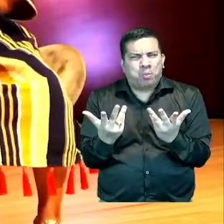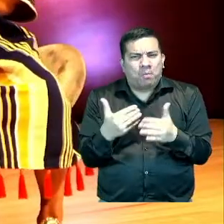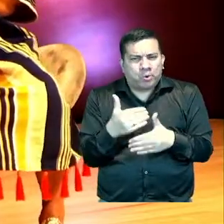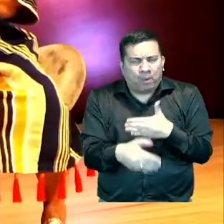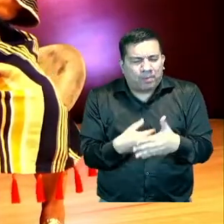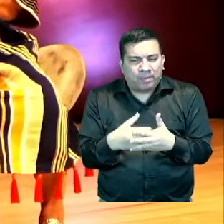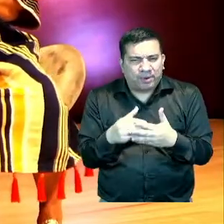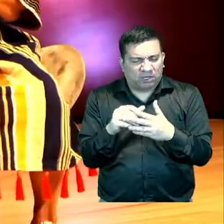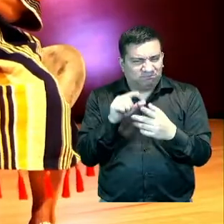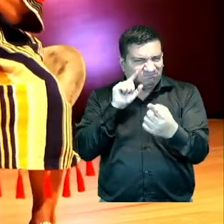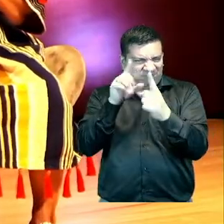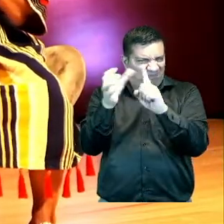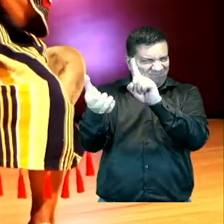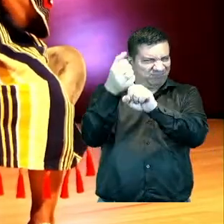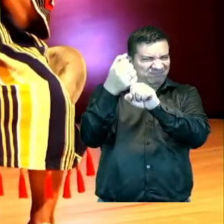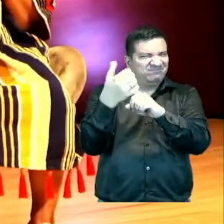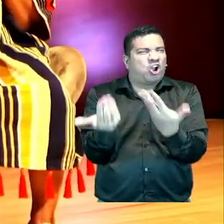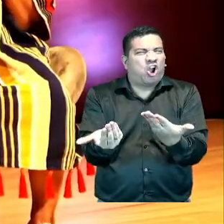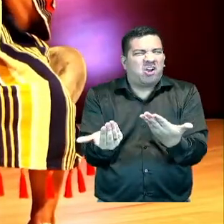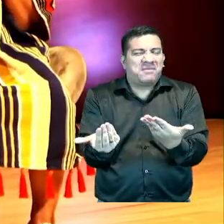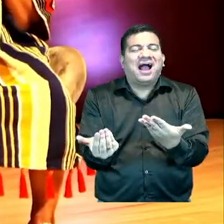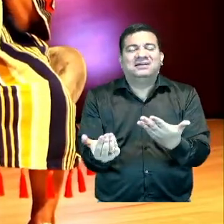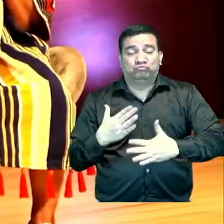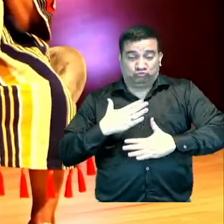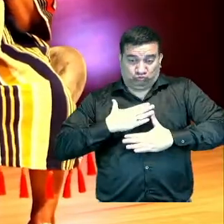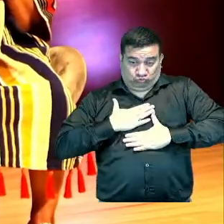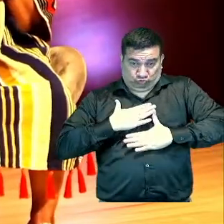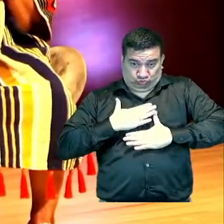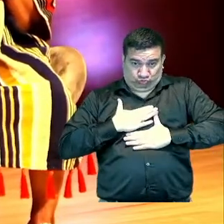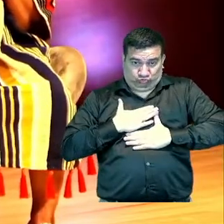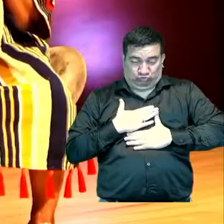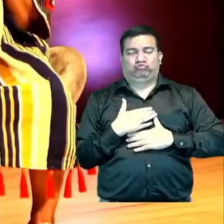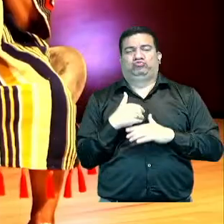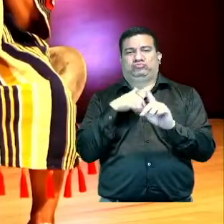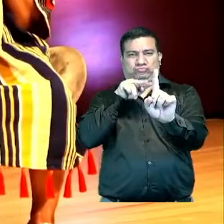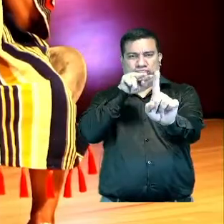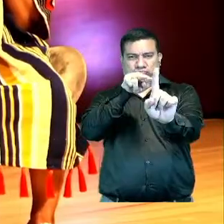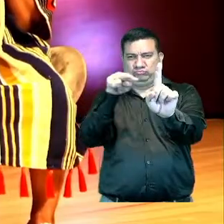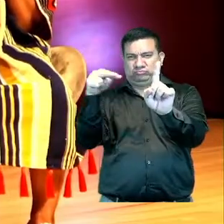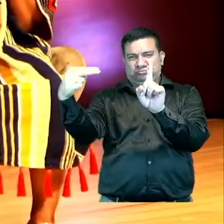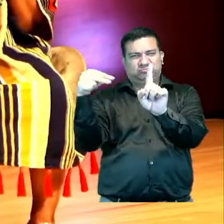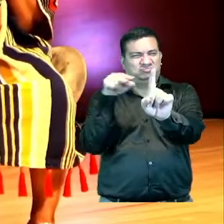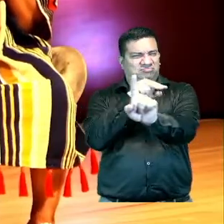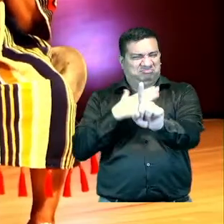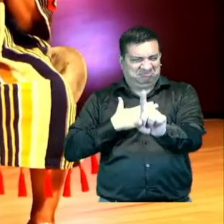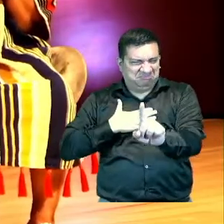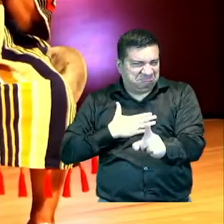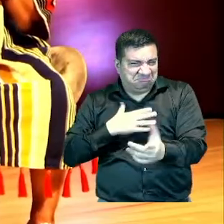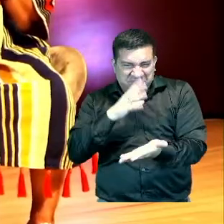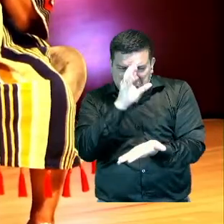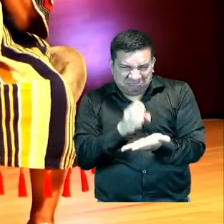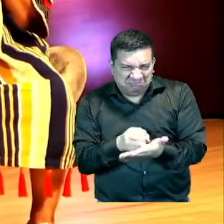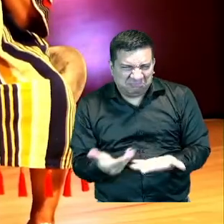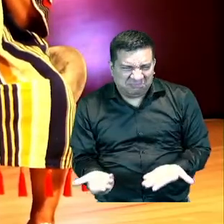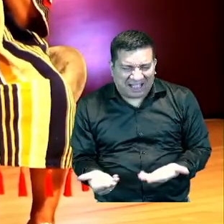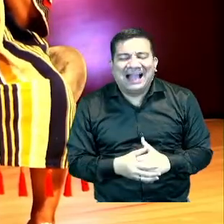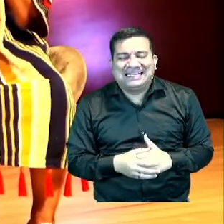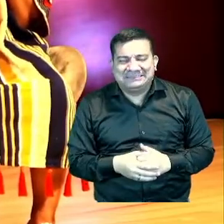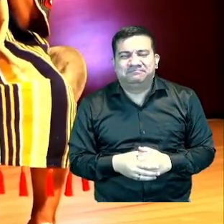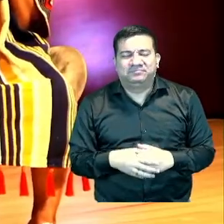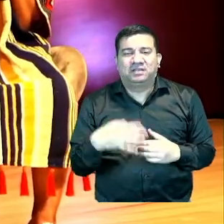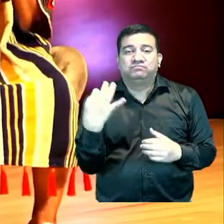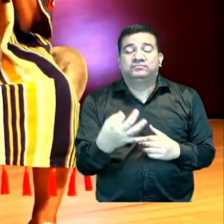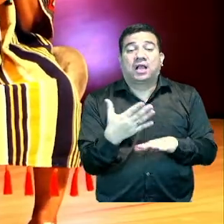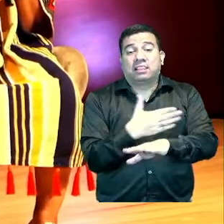it is that we have an agenda that has been passed down to us from the